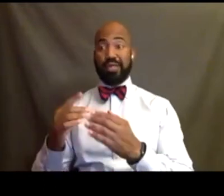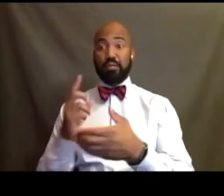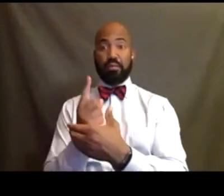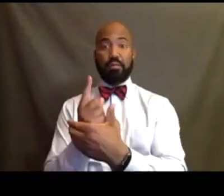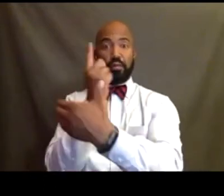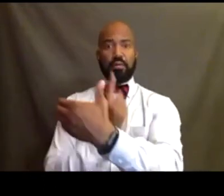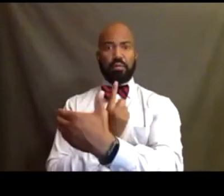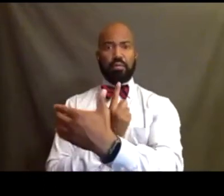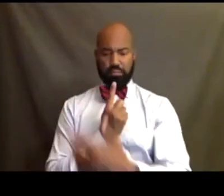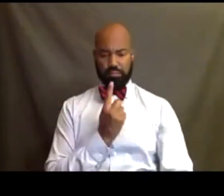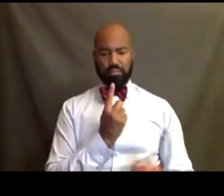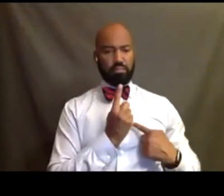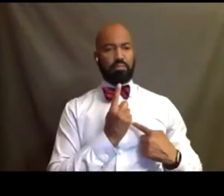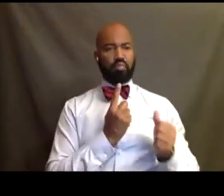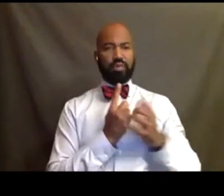really without community?